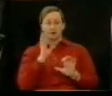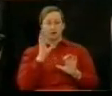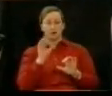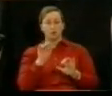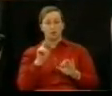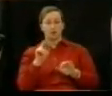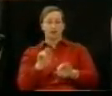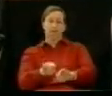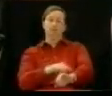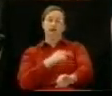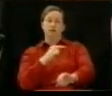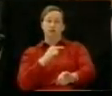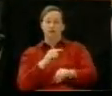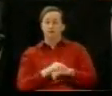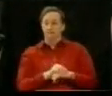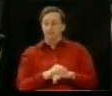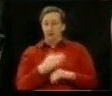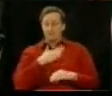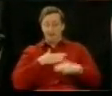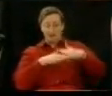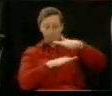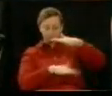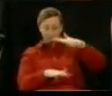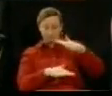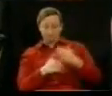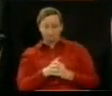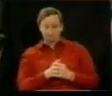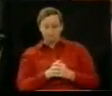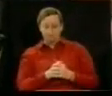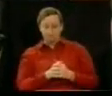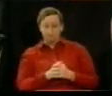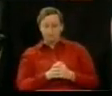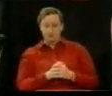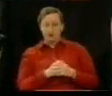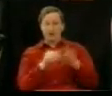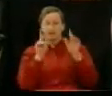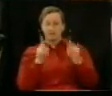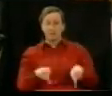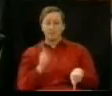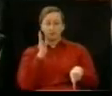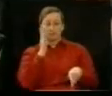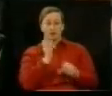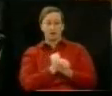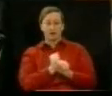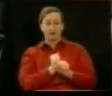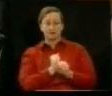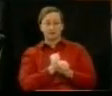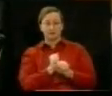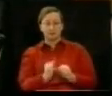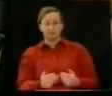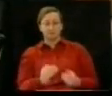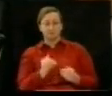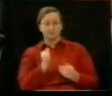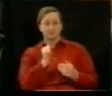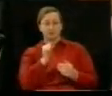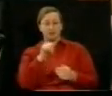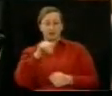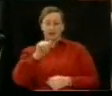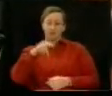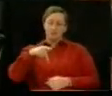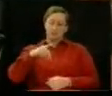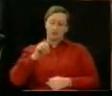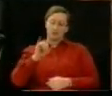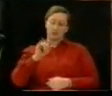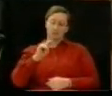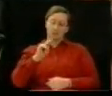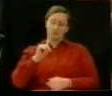it's going to act. I guess my bottom line is this. The folks who are going to receive these appointments, if we go through the appointment process, they will not have